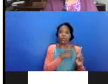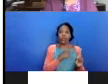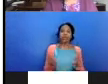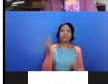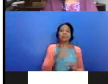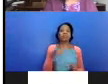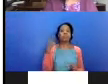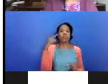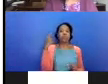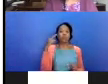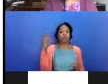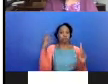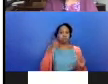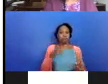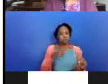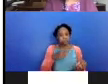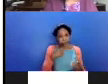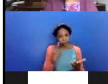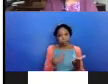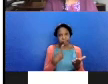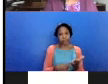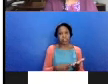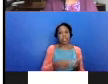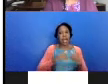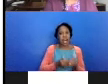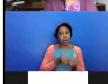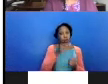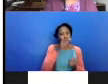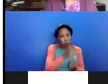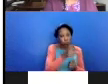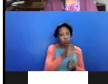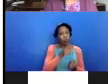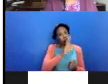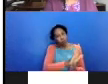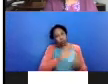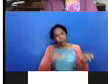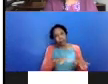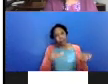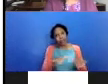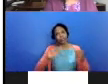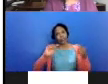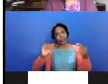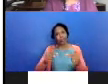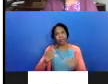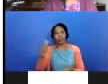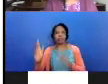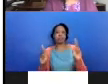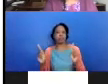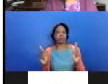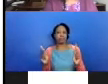to a therapist or something. We're just here to talk to you about how you've harmed other people. So